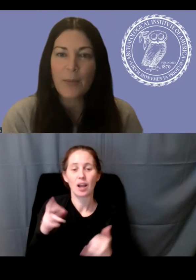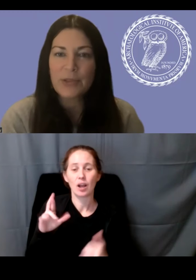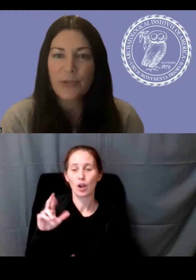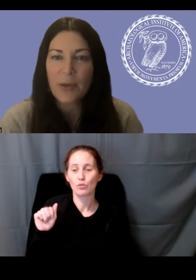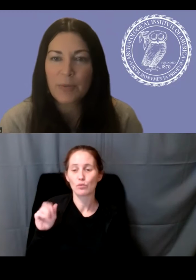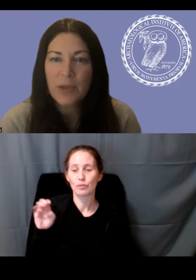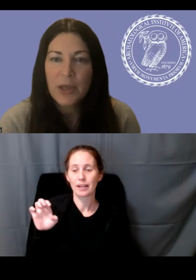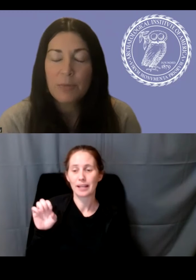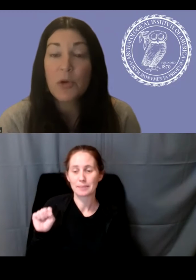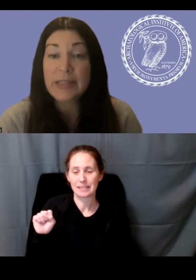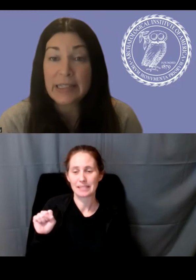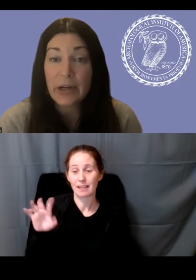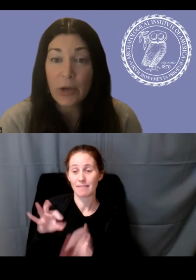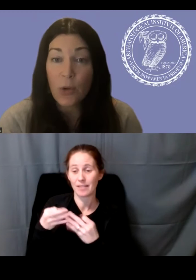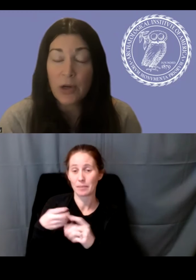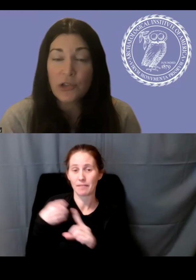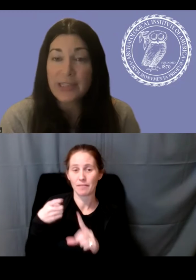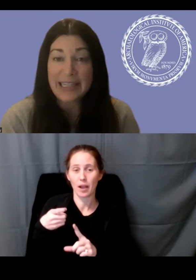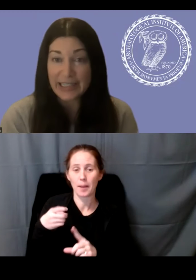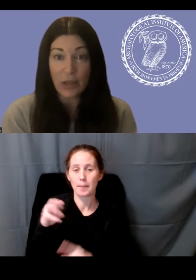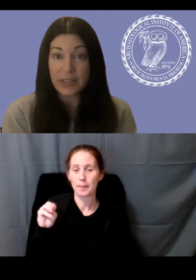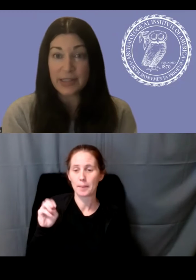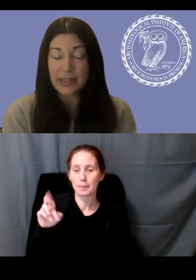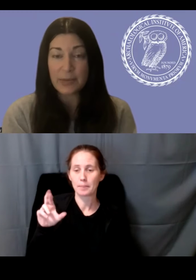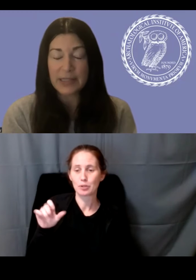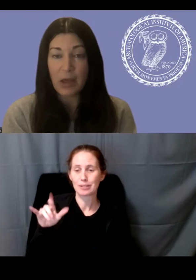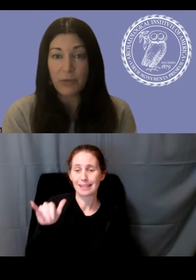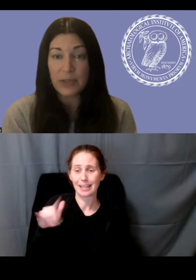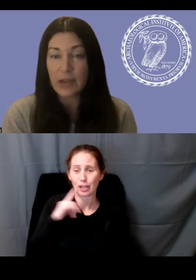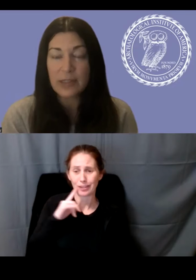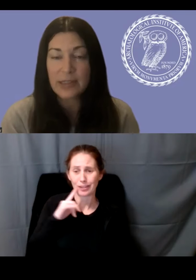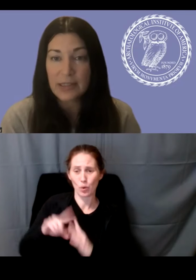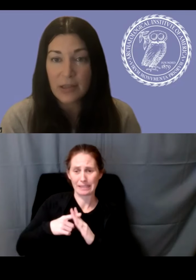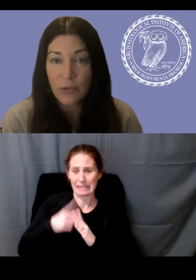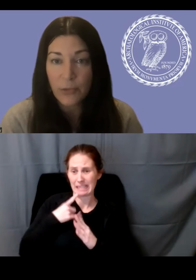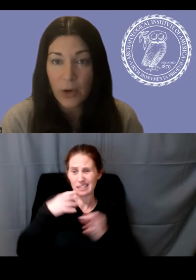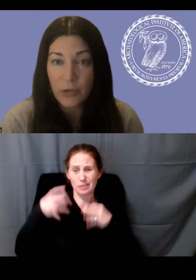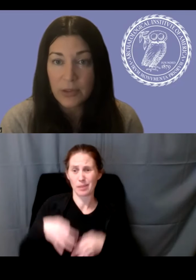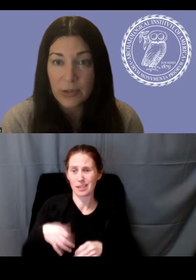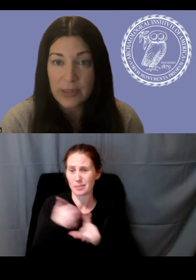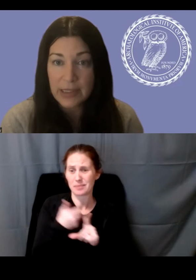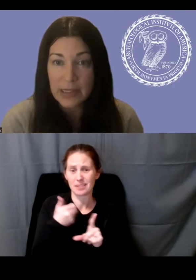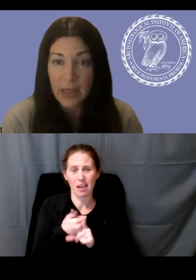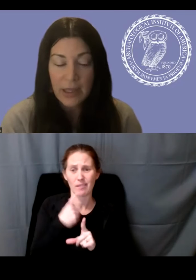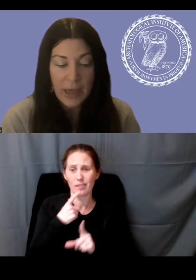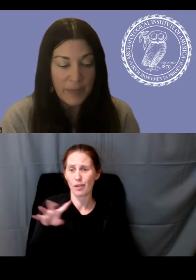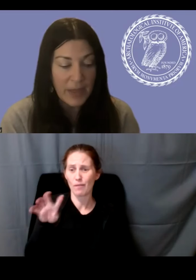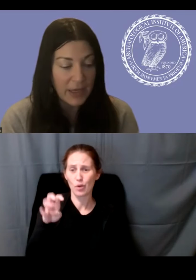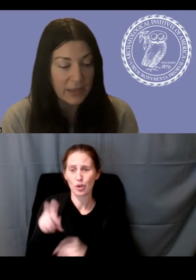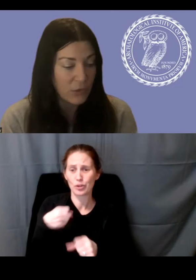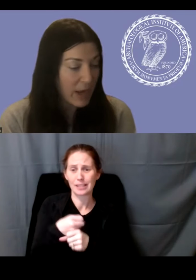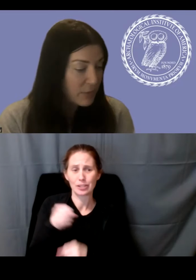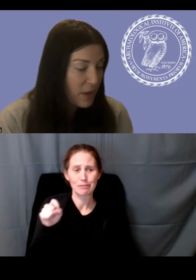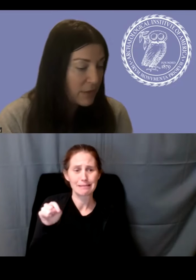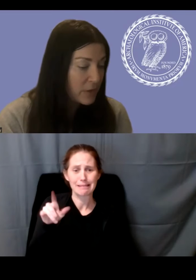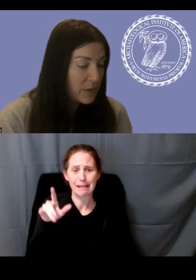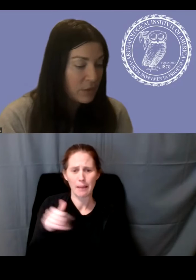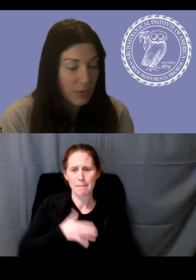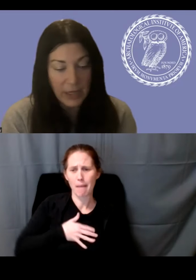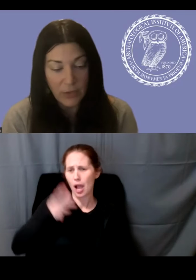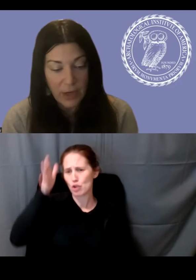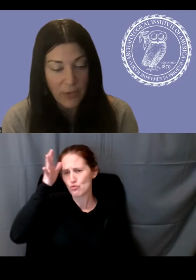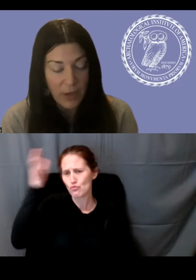family comes from mercenary origins, and he tells us this himself. He tells us this on the 400-year stela, that his